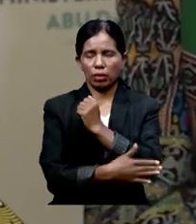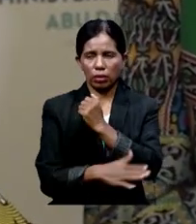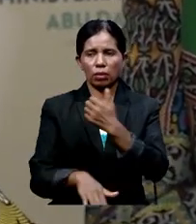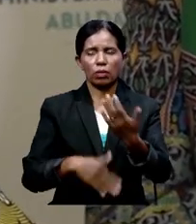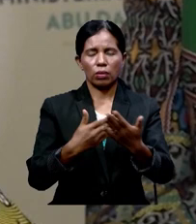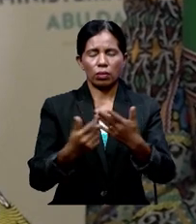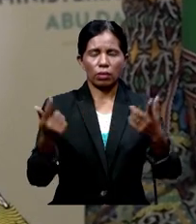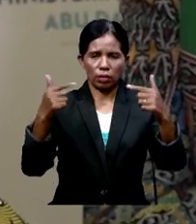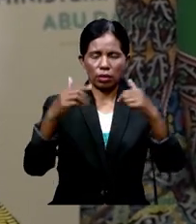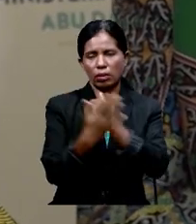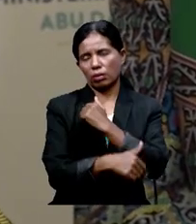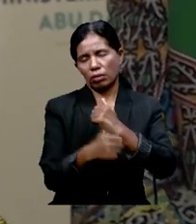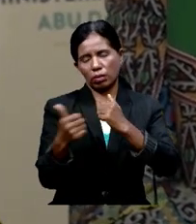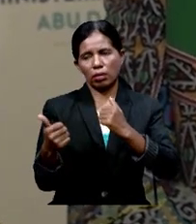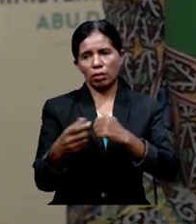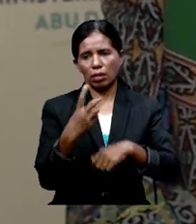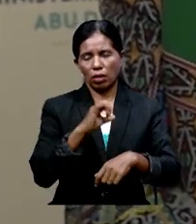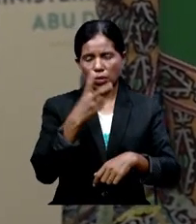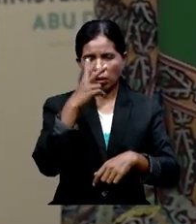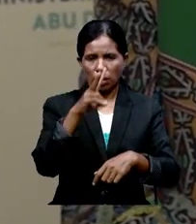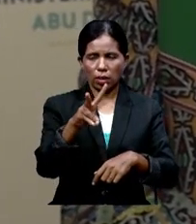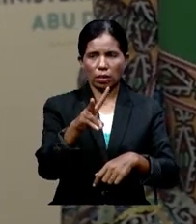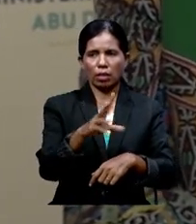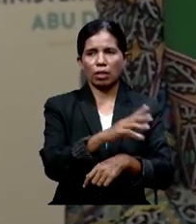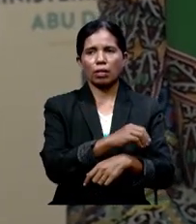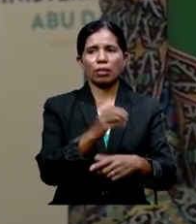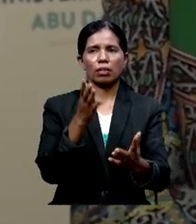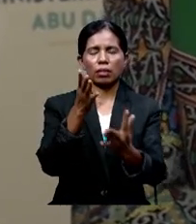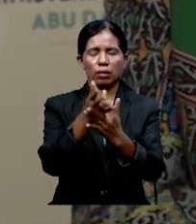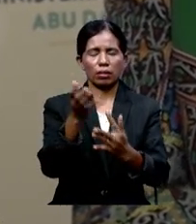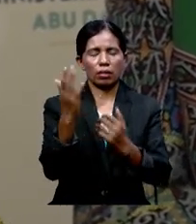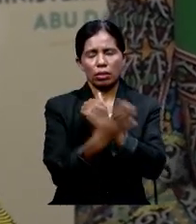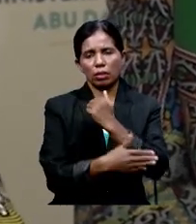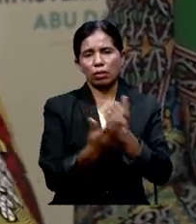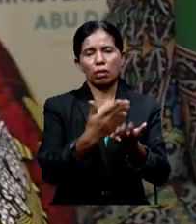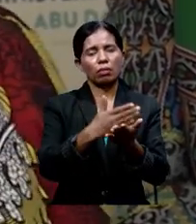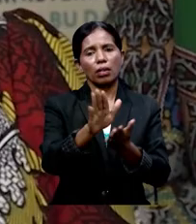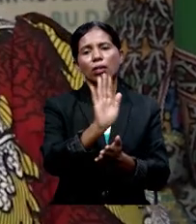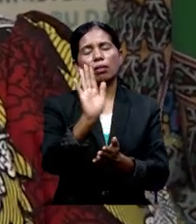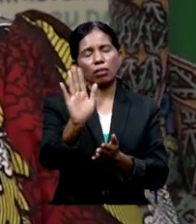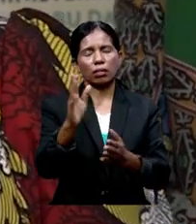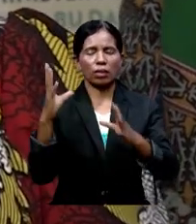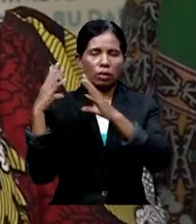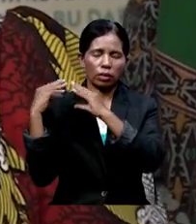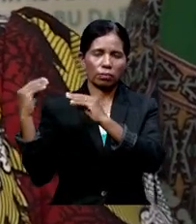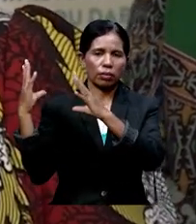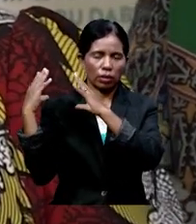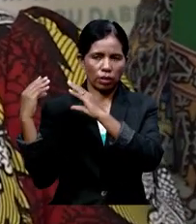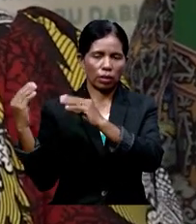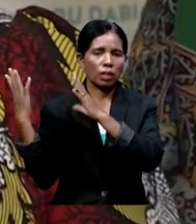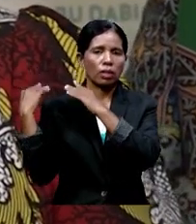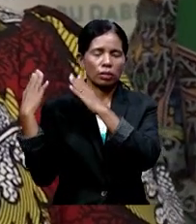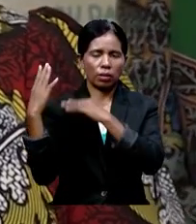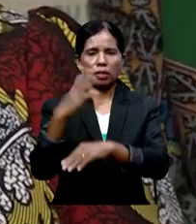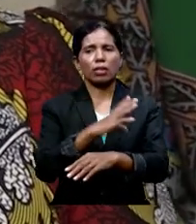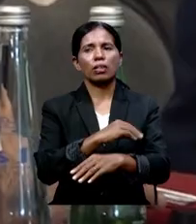done. And I know you'll be called upon as a country to share your experience of how you got this done and as part